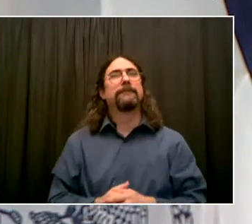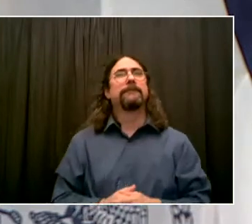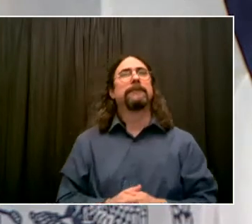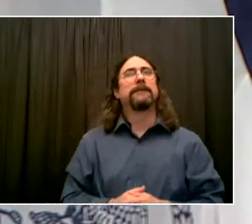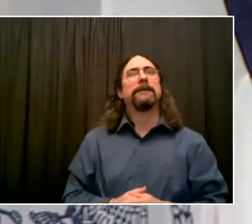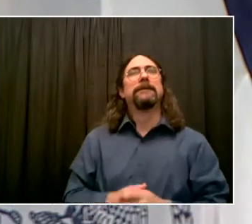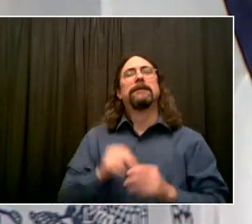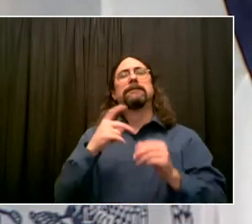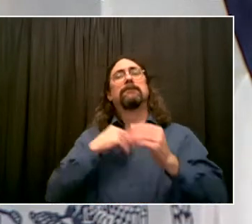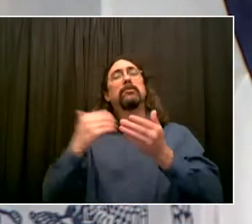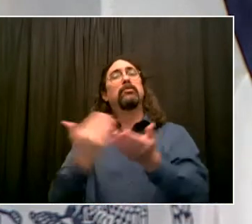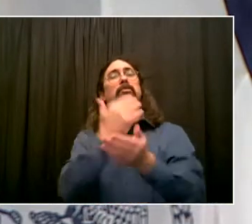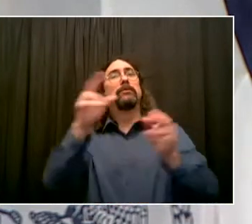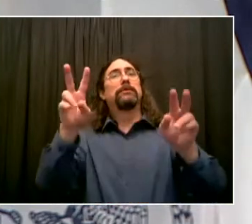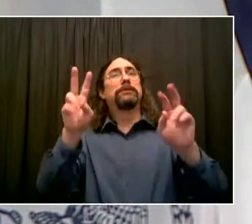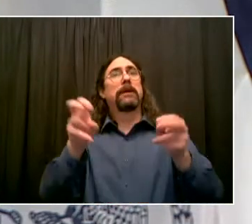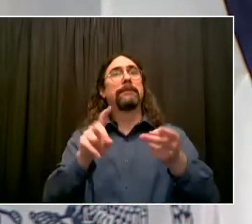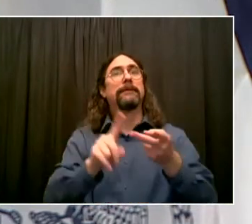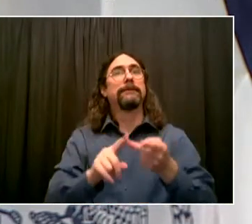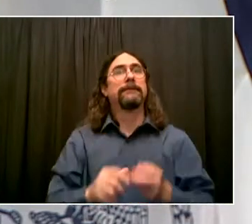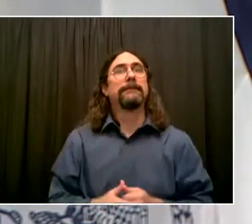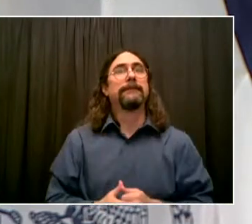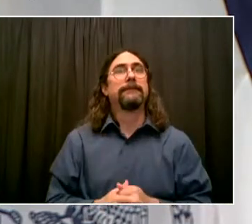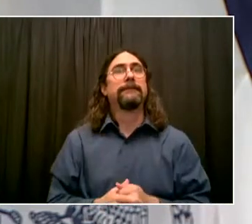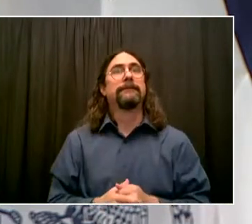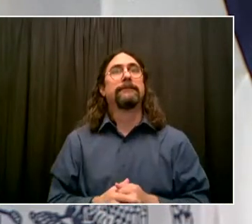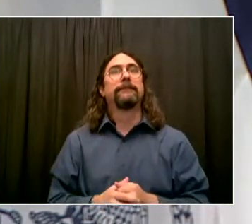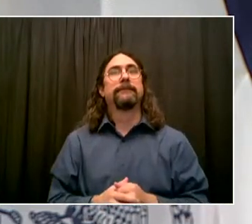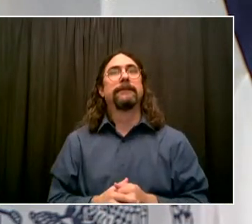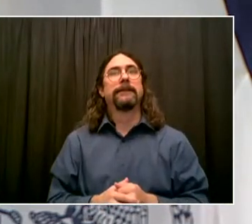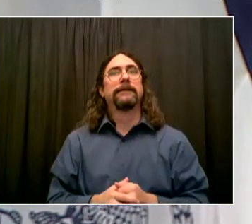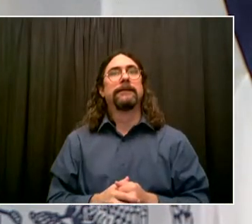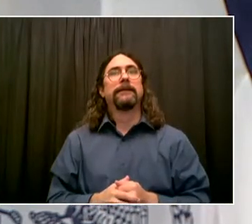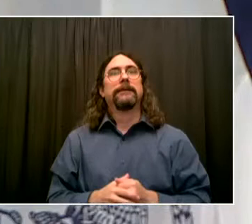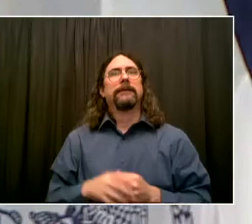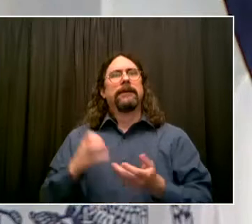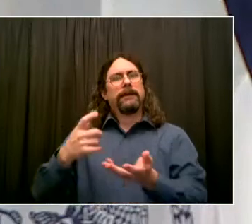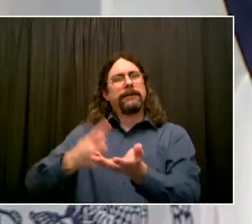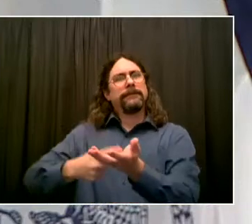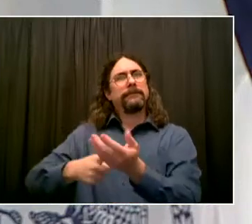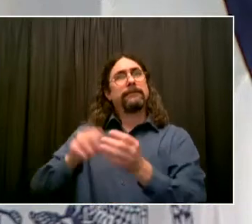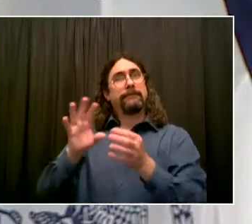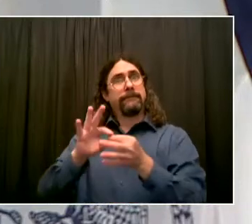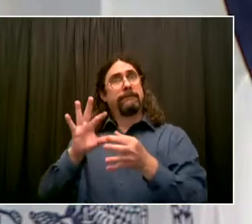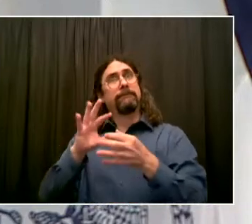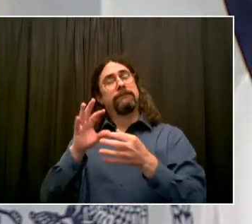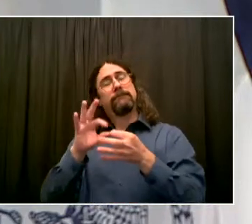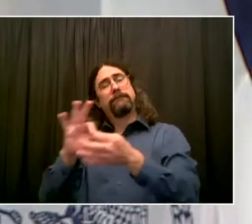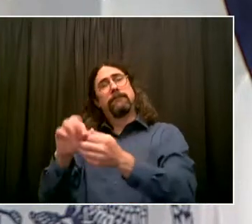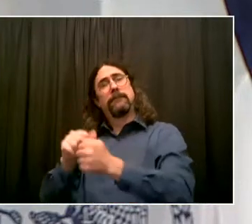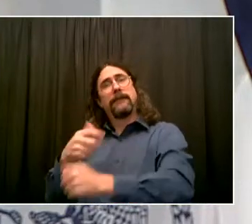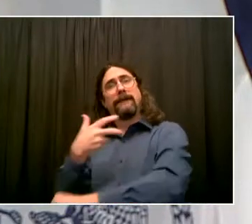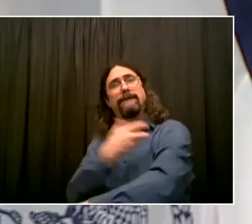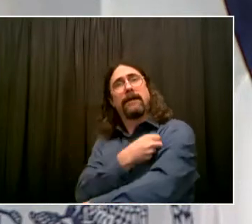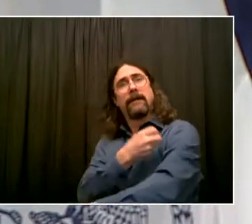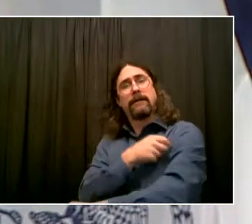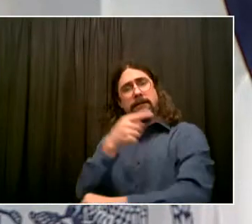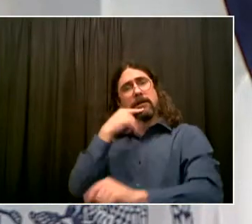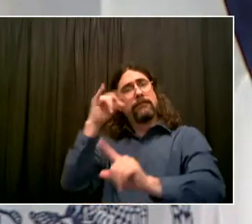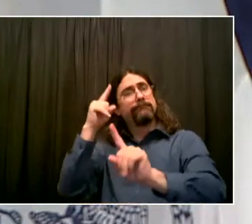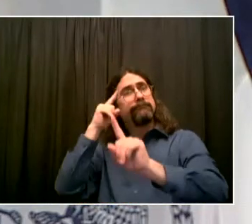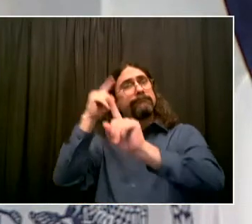goal, you had been saying for a long time that the issue was supply. But now you have the supply,